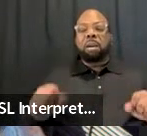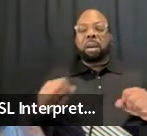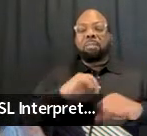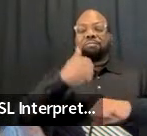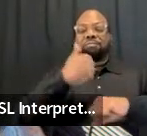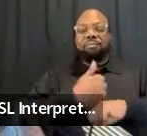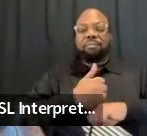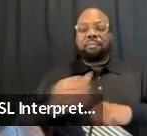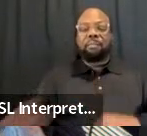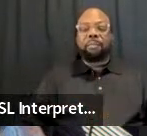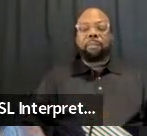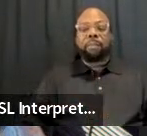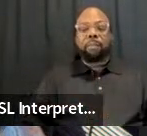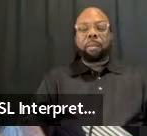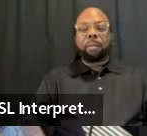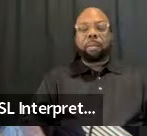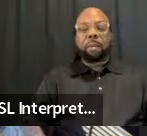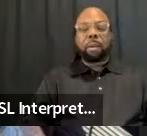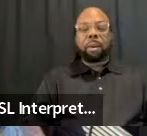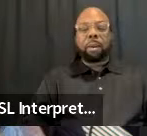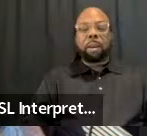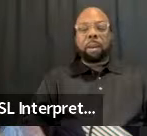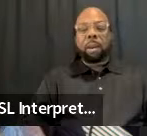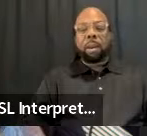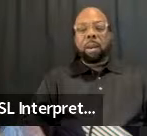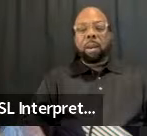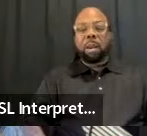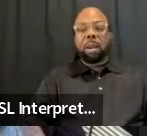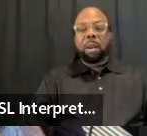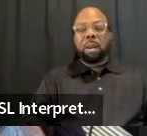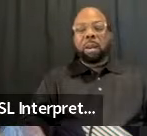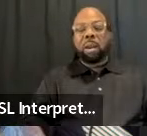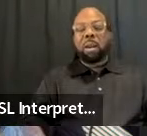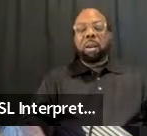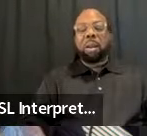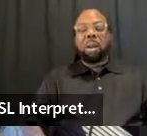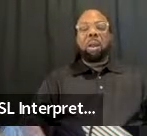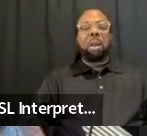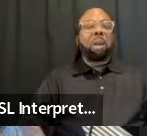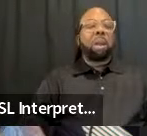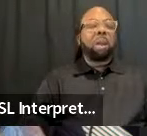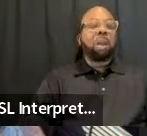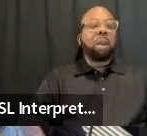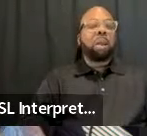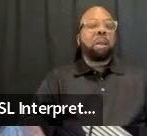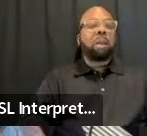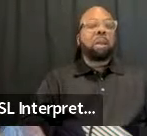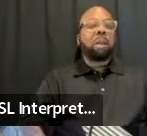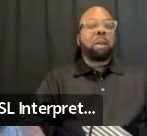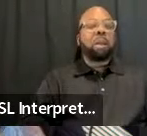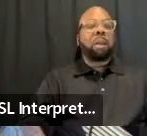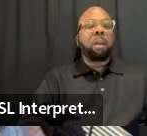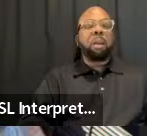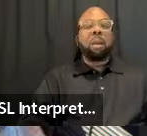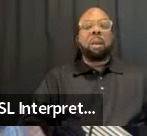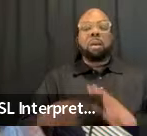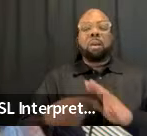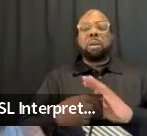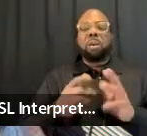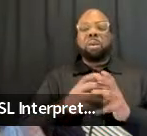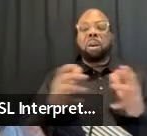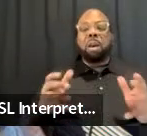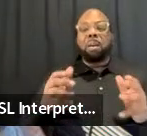Currently, zoning regulates how much rooftop mechanical equipment is permitted above the zoning height limit. This takes the form of a coverage